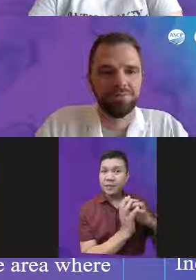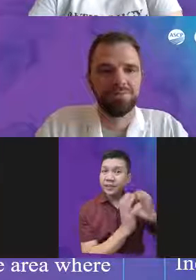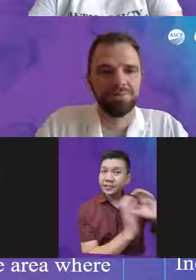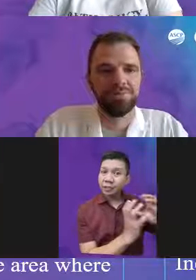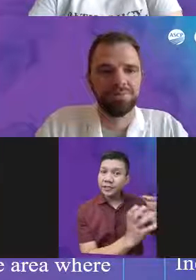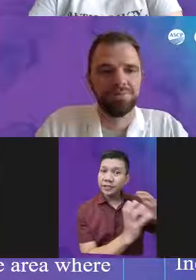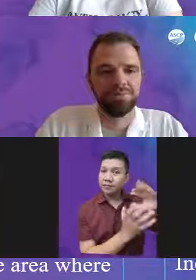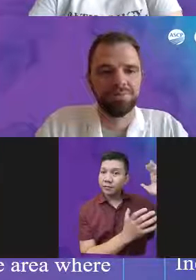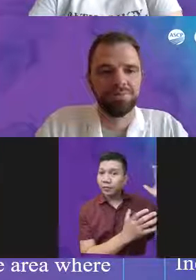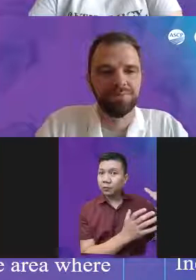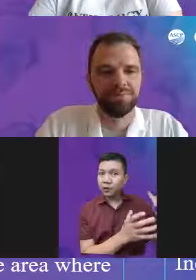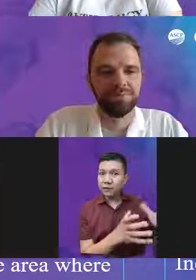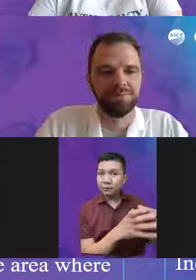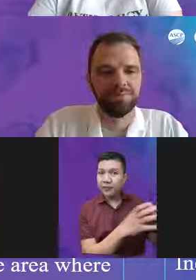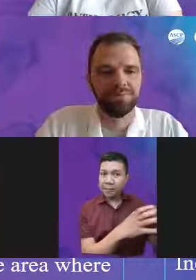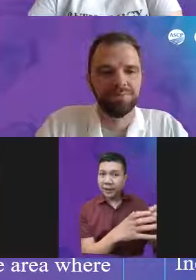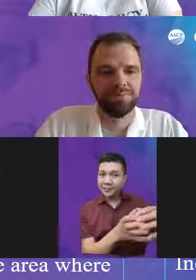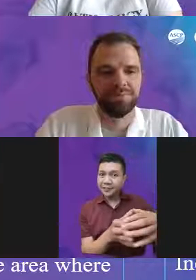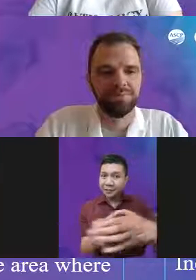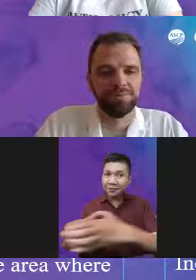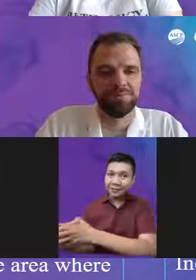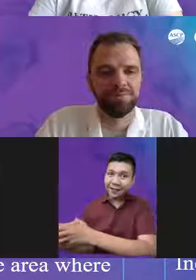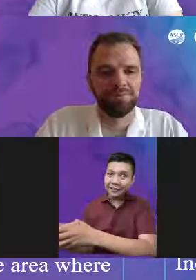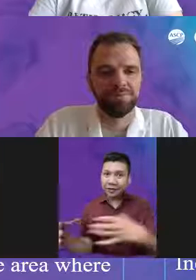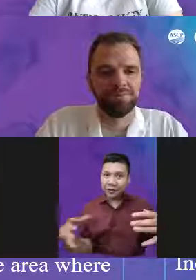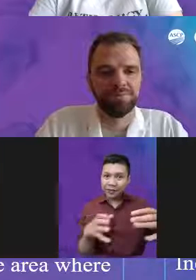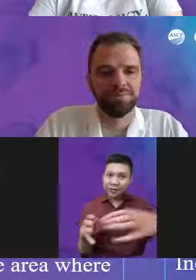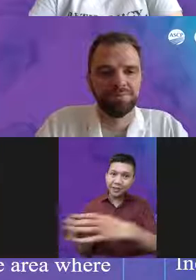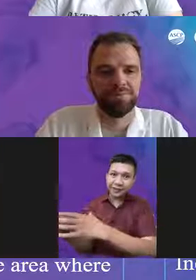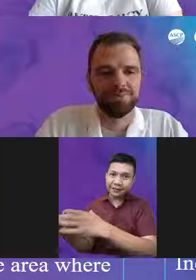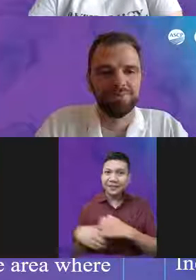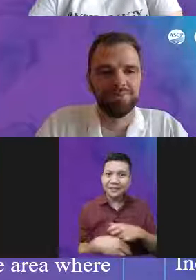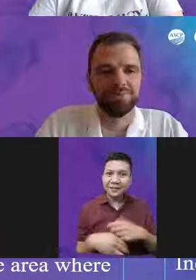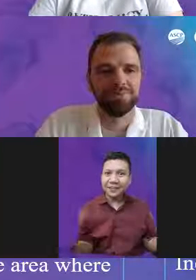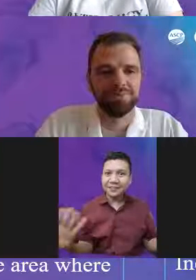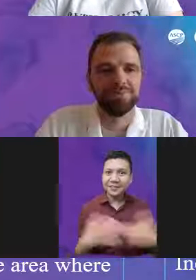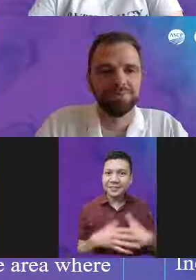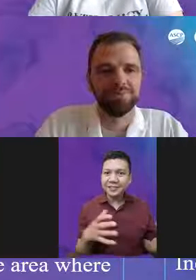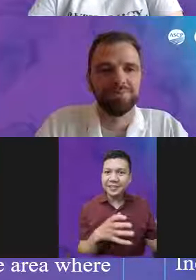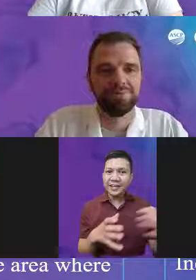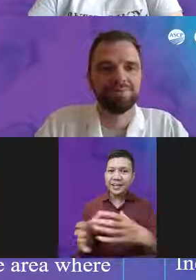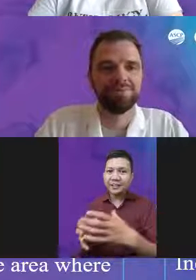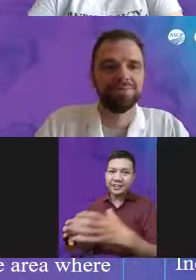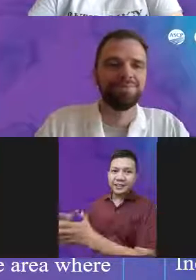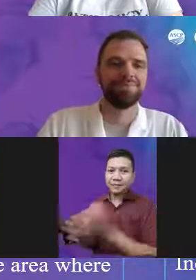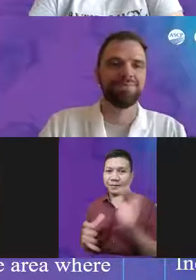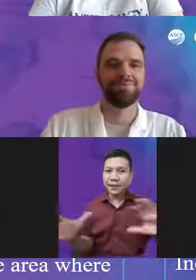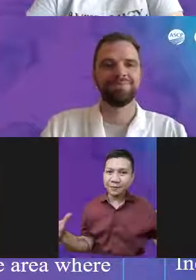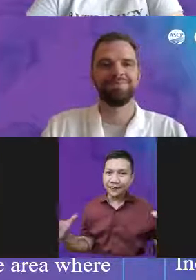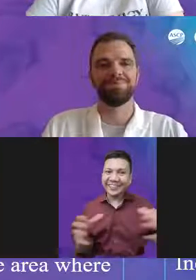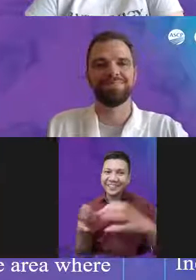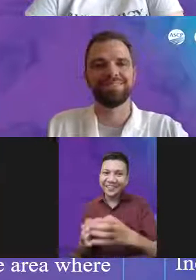cell and it's counted when they pass as a single file, they're all counted together, right? The Disney guy didn't count